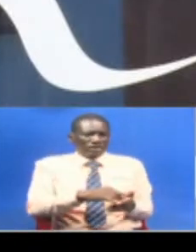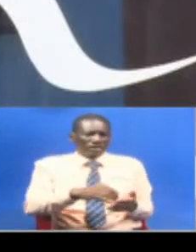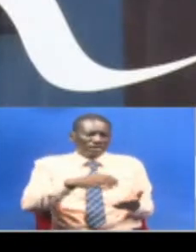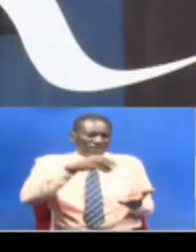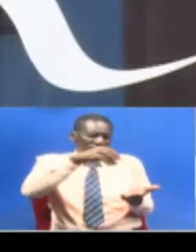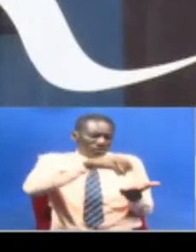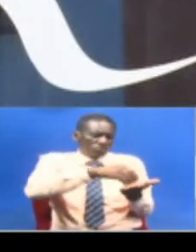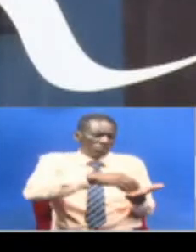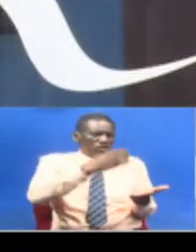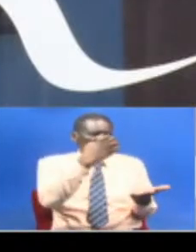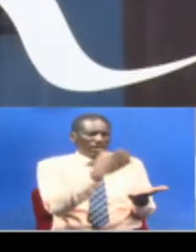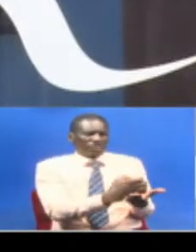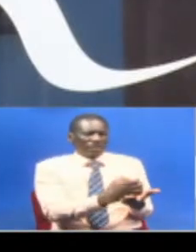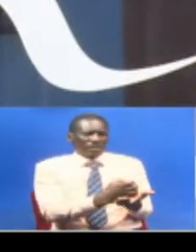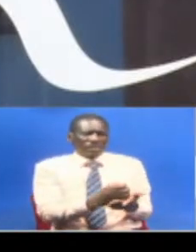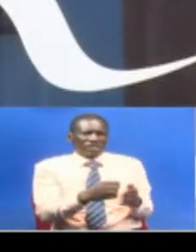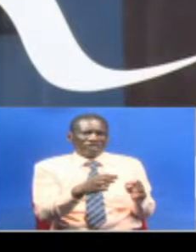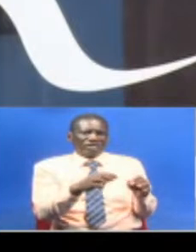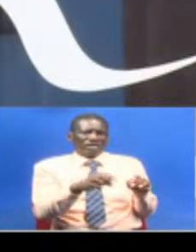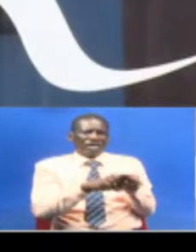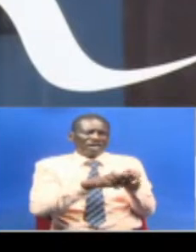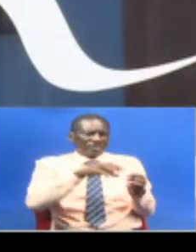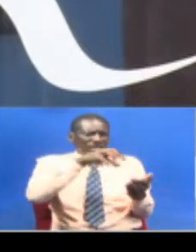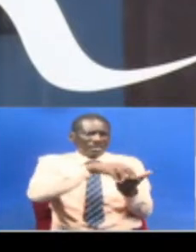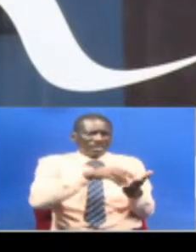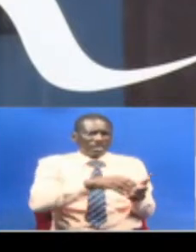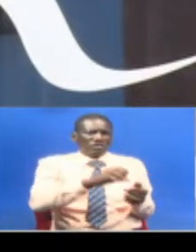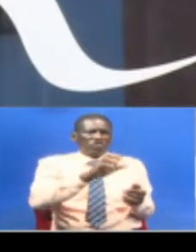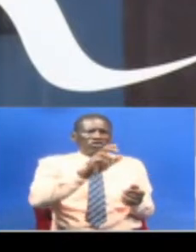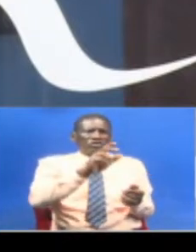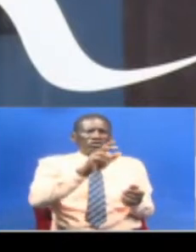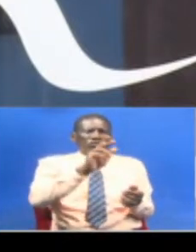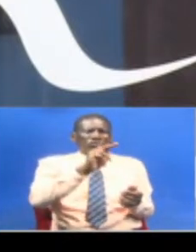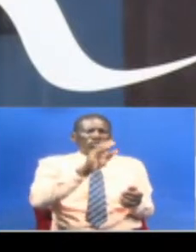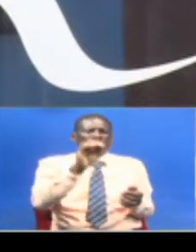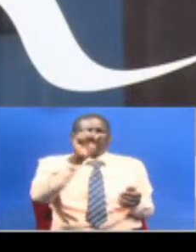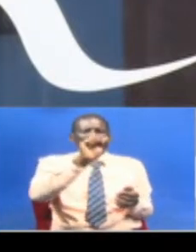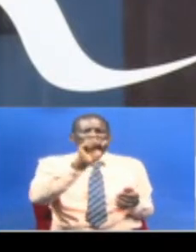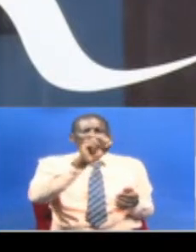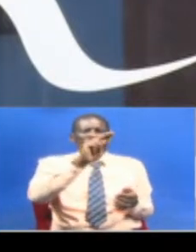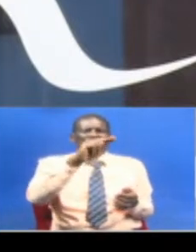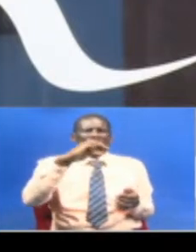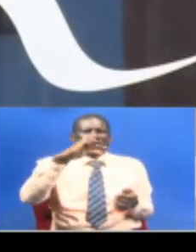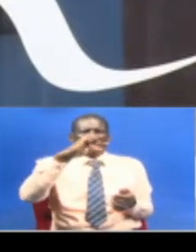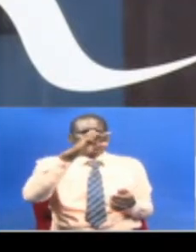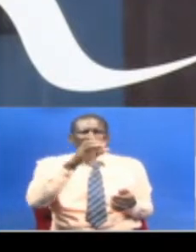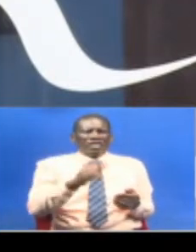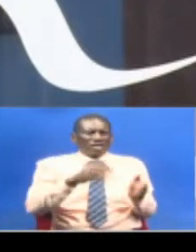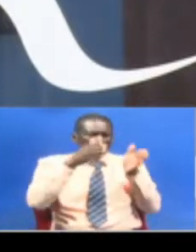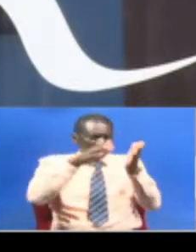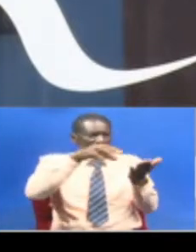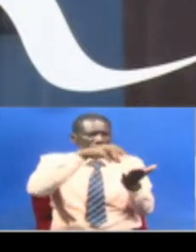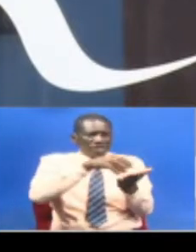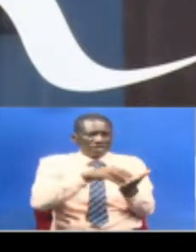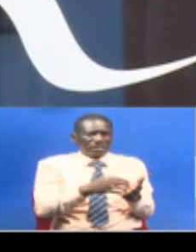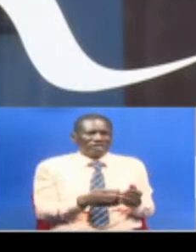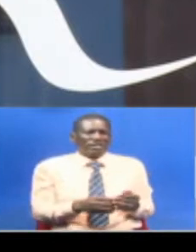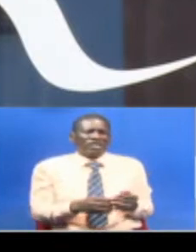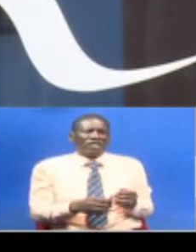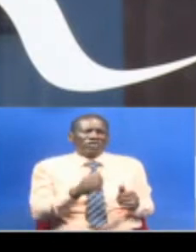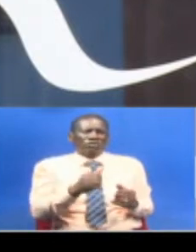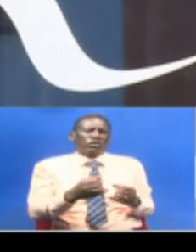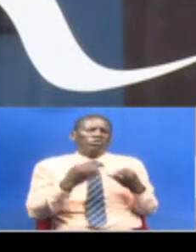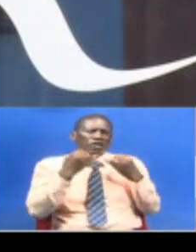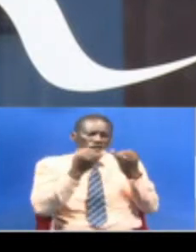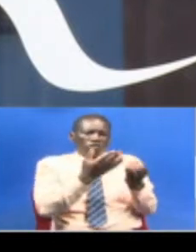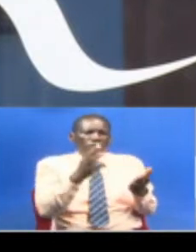evidence, as was held in the case of Kipkering Arab Koske, that is the main case, the locus classicus, that tells you that